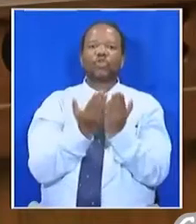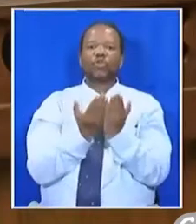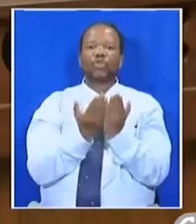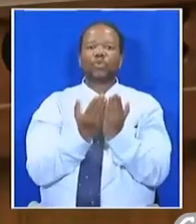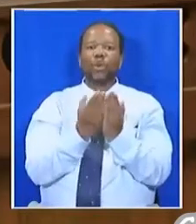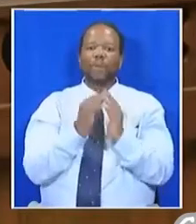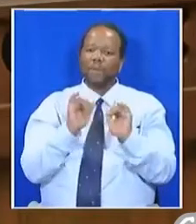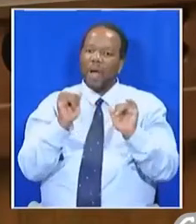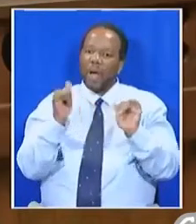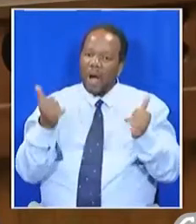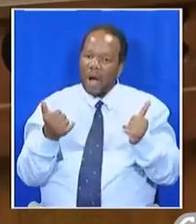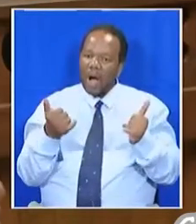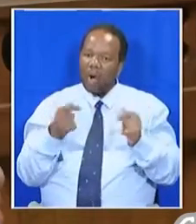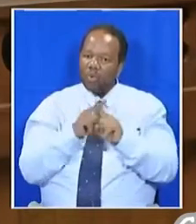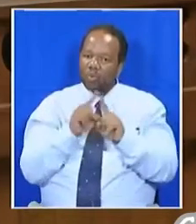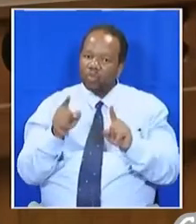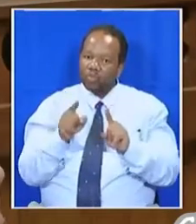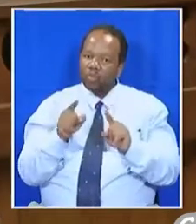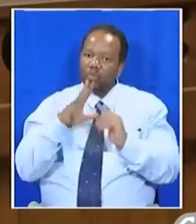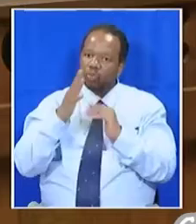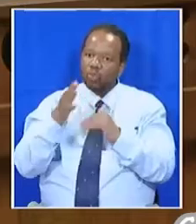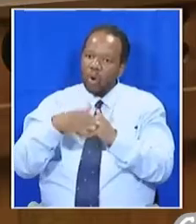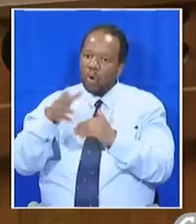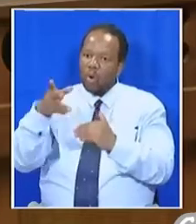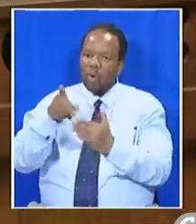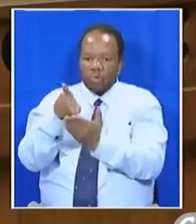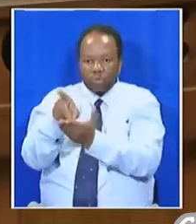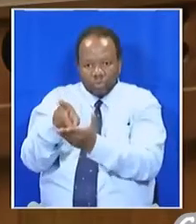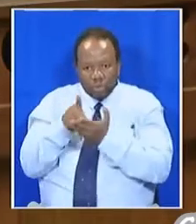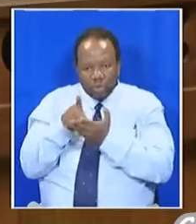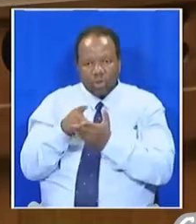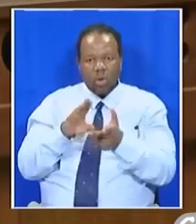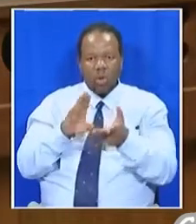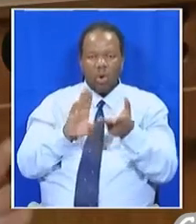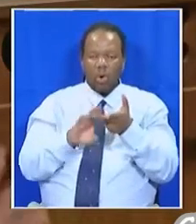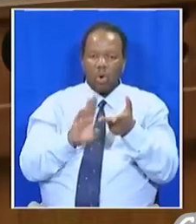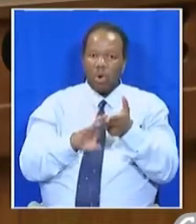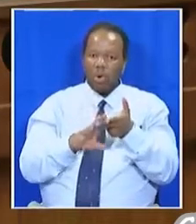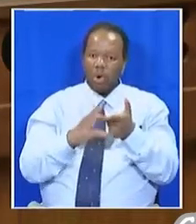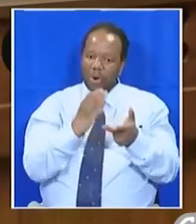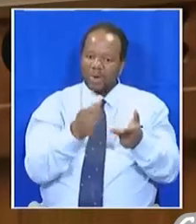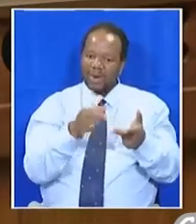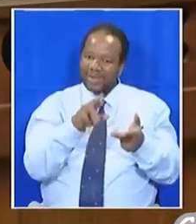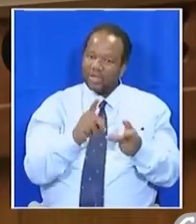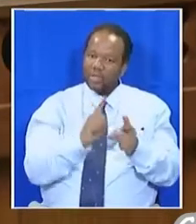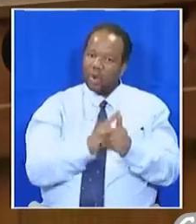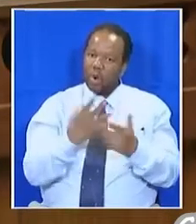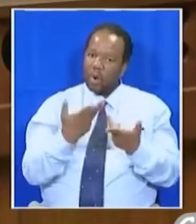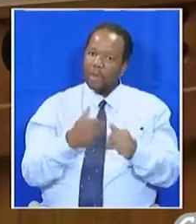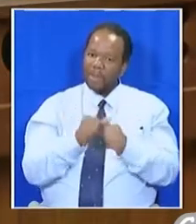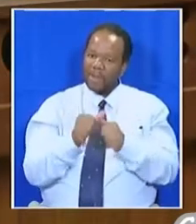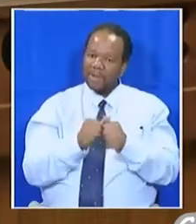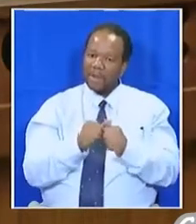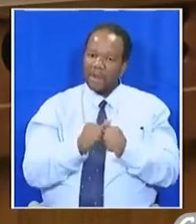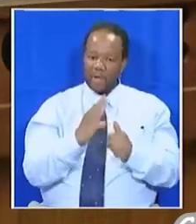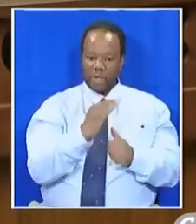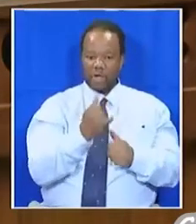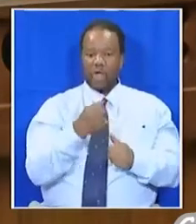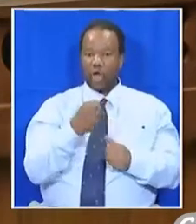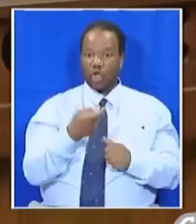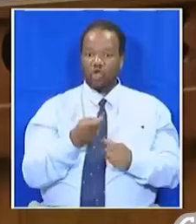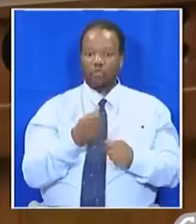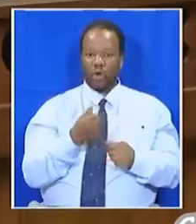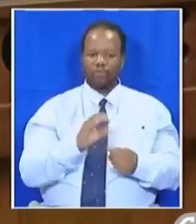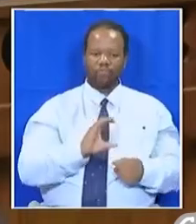to avoid those debt traps and to only, as far as possible, to pay cash. But we from our side will be supporting this report